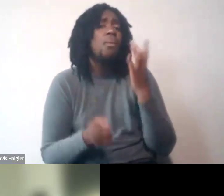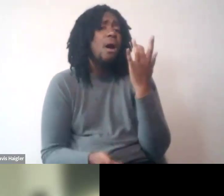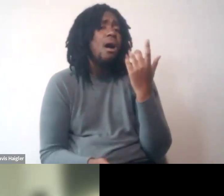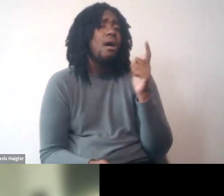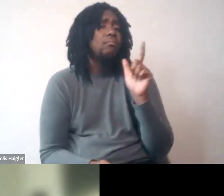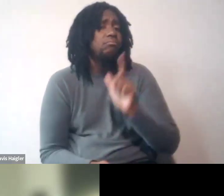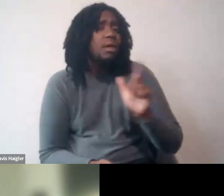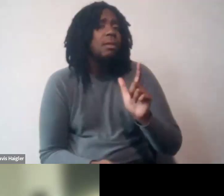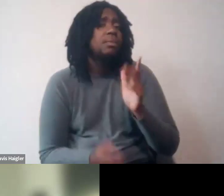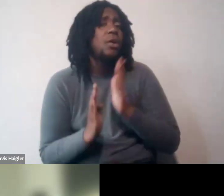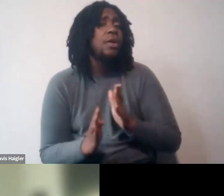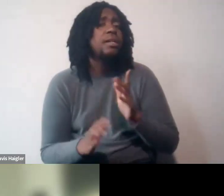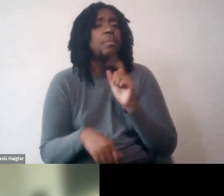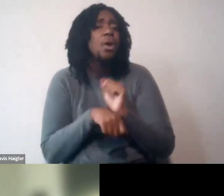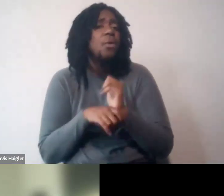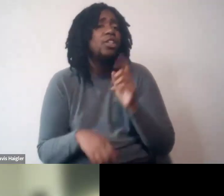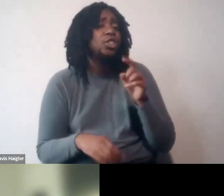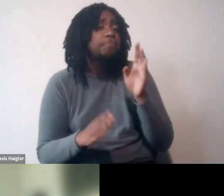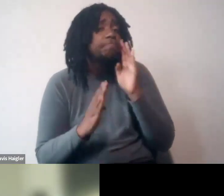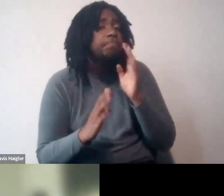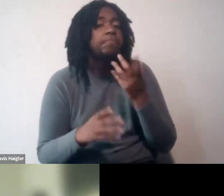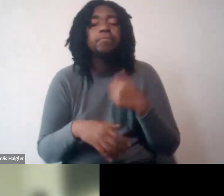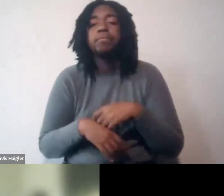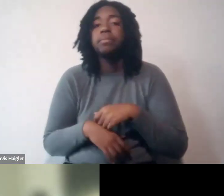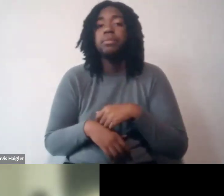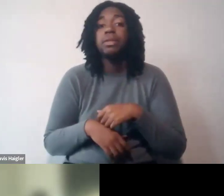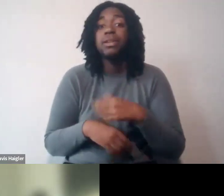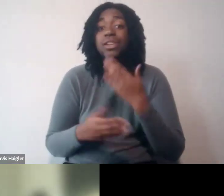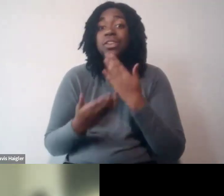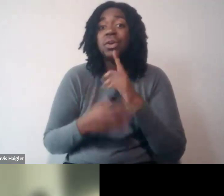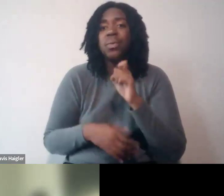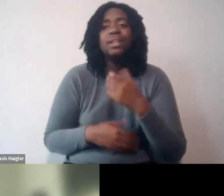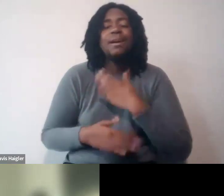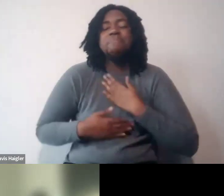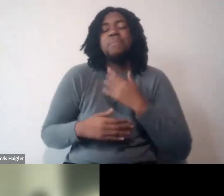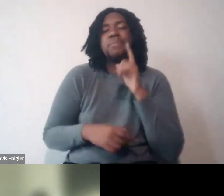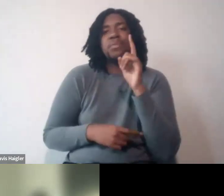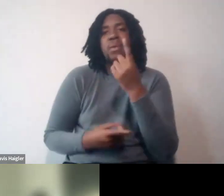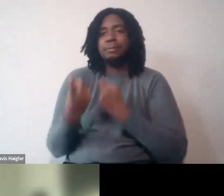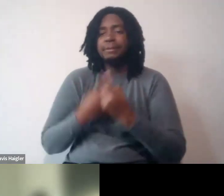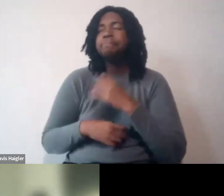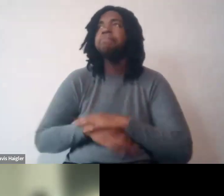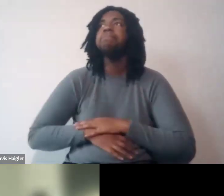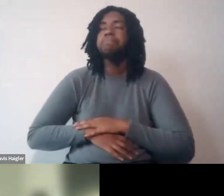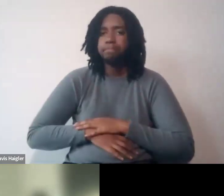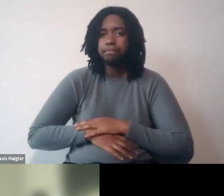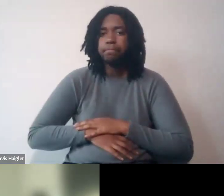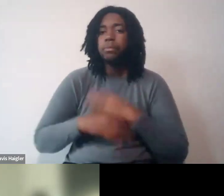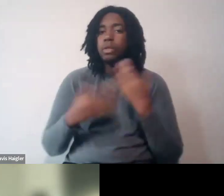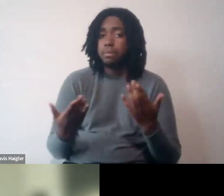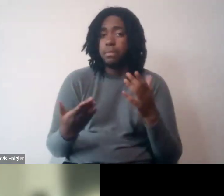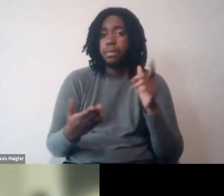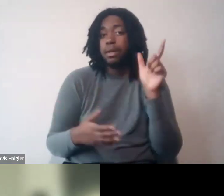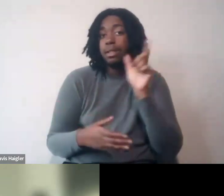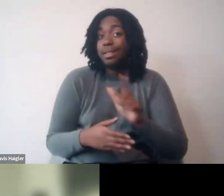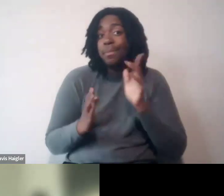library workers should be paying attention to? This is a very good question. I'm so glad you asked that. Well, first of all, librarians really know